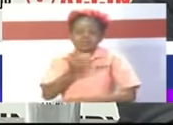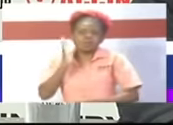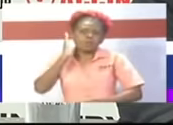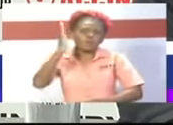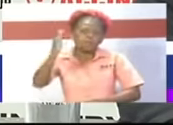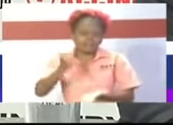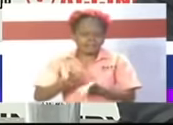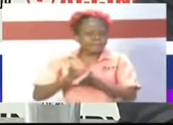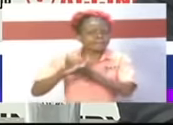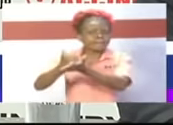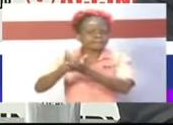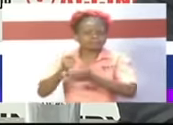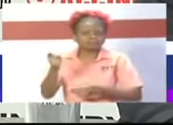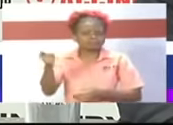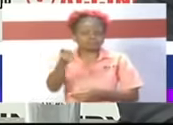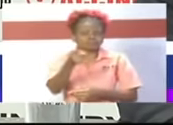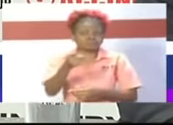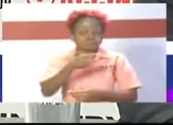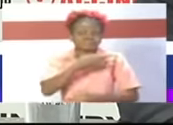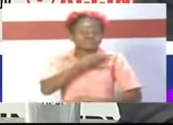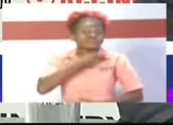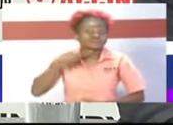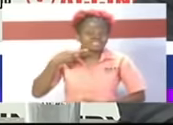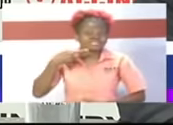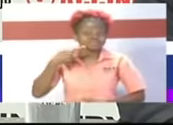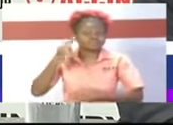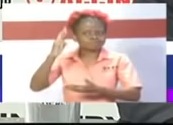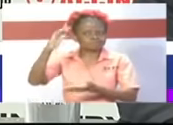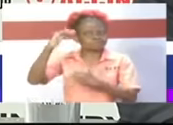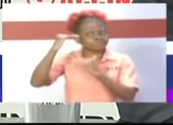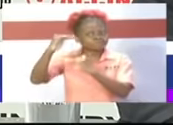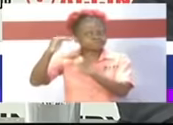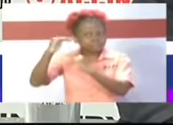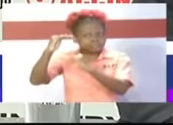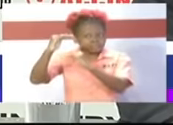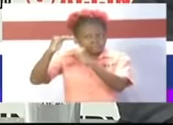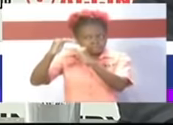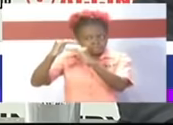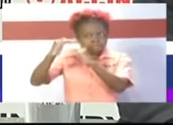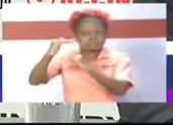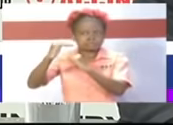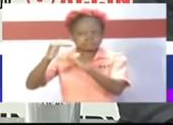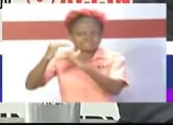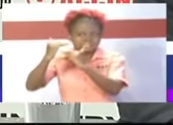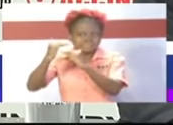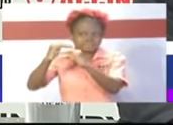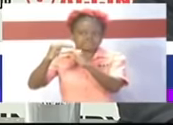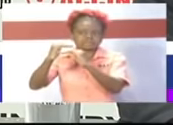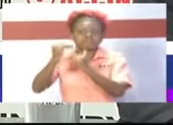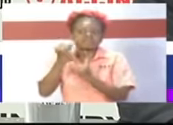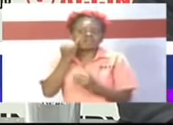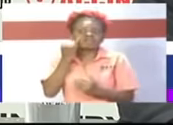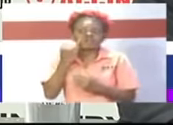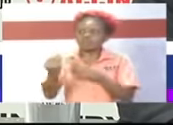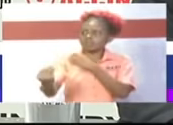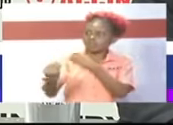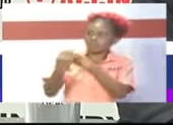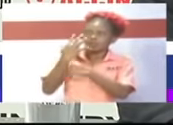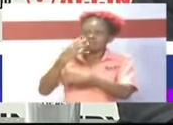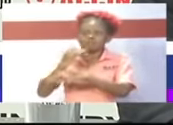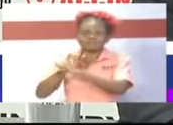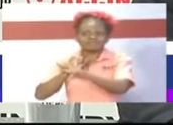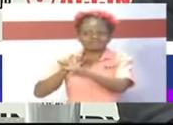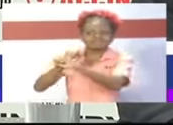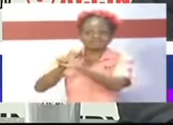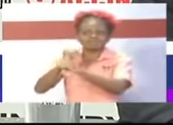first place. So the vaccine will still help to reduce the risks of those outcomes by reducing your risk of becoming infected in the first